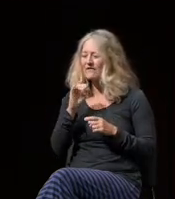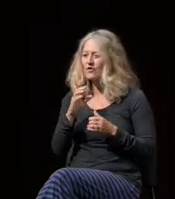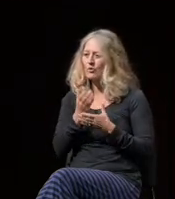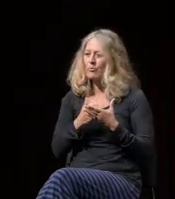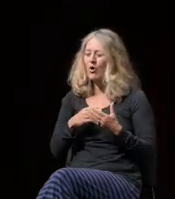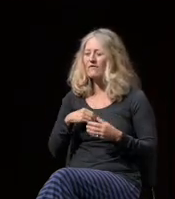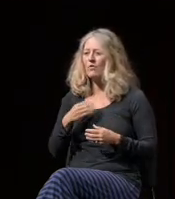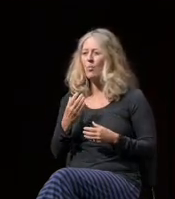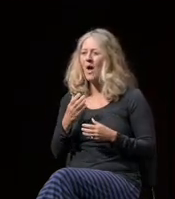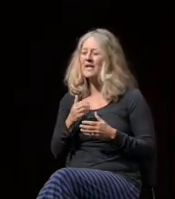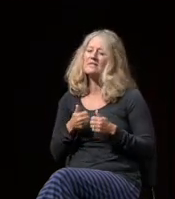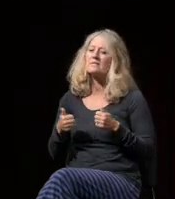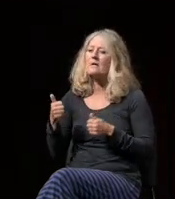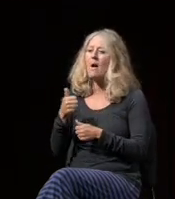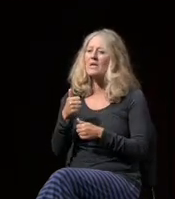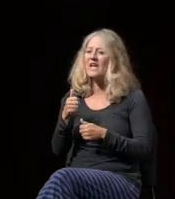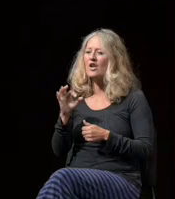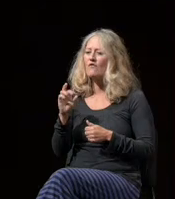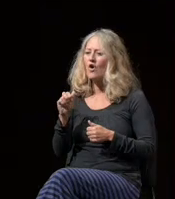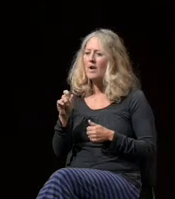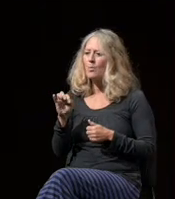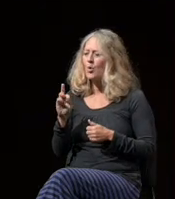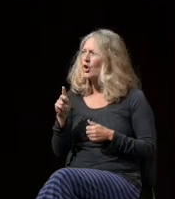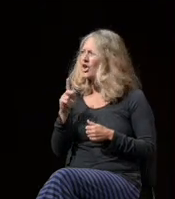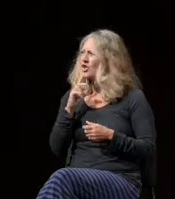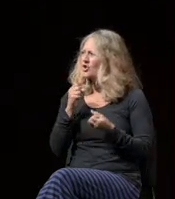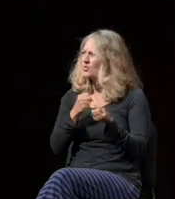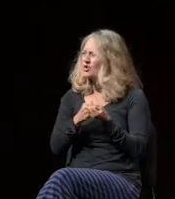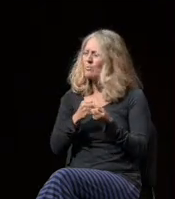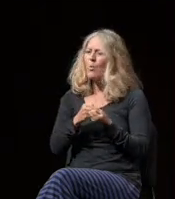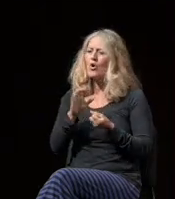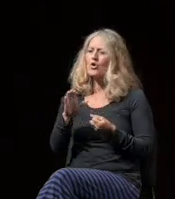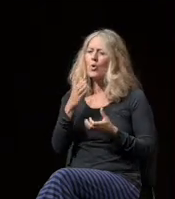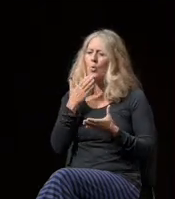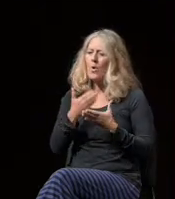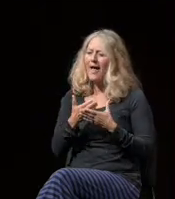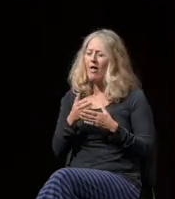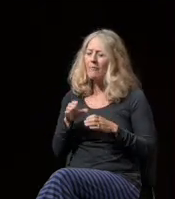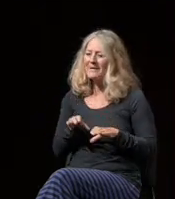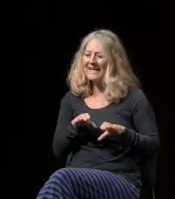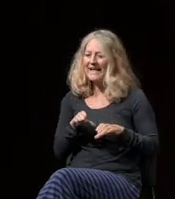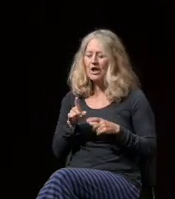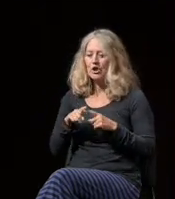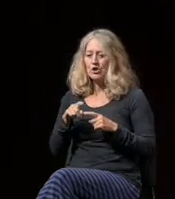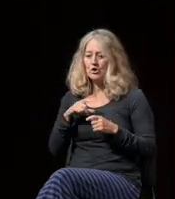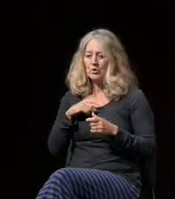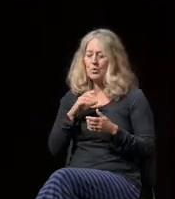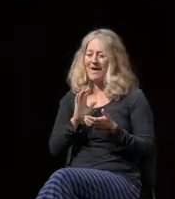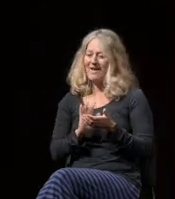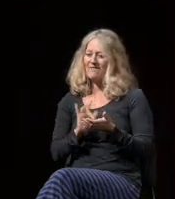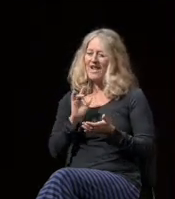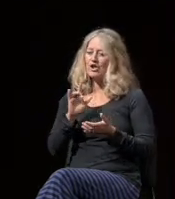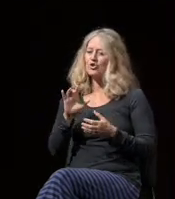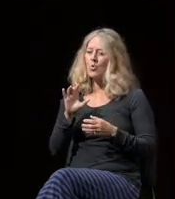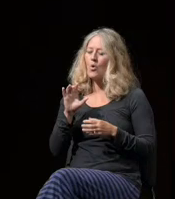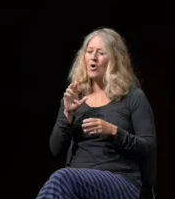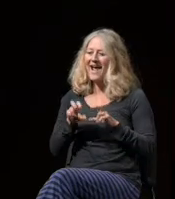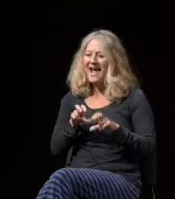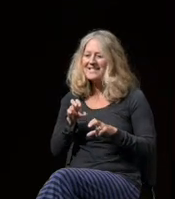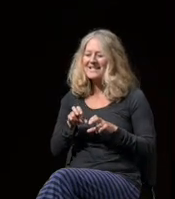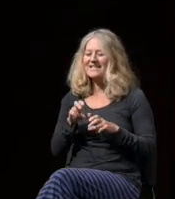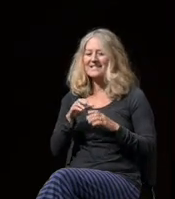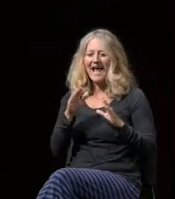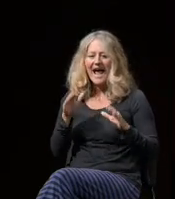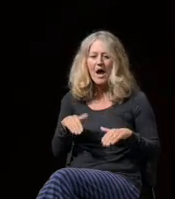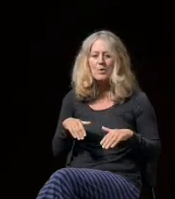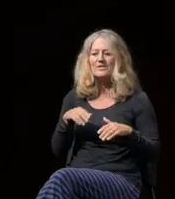framework, to support and benefit your well-being, to advantage your access to housing and finance and